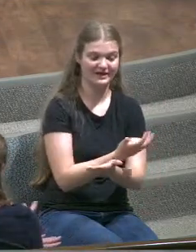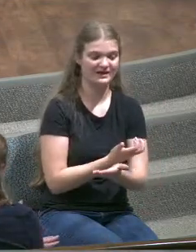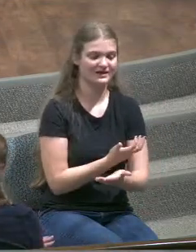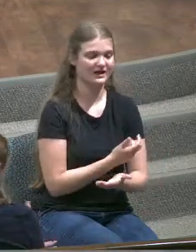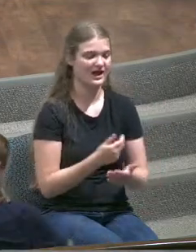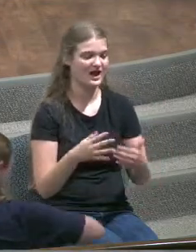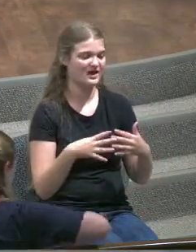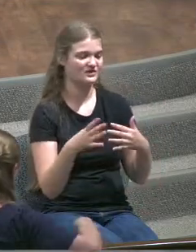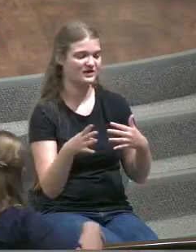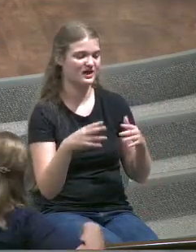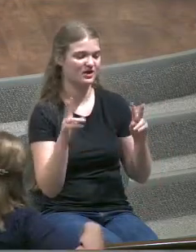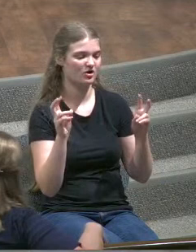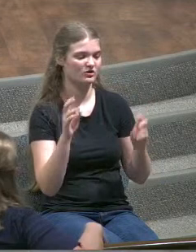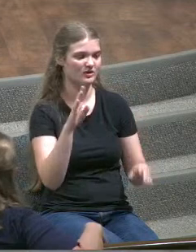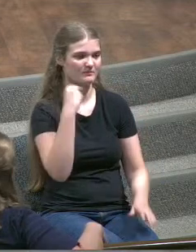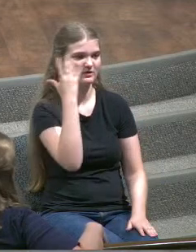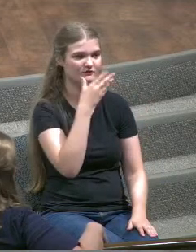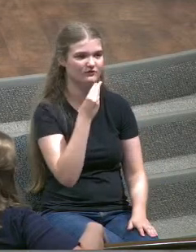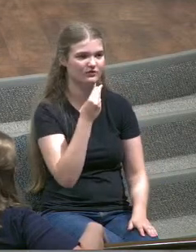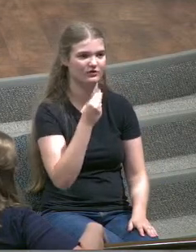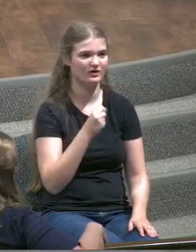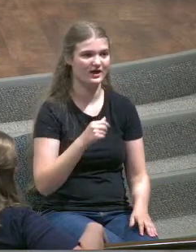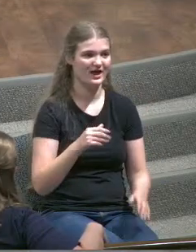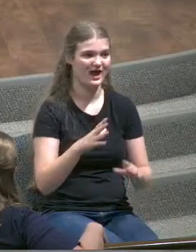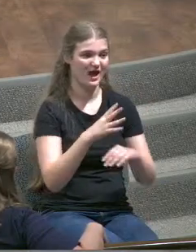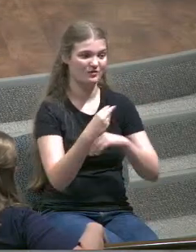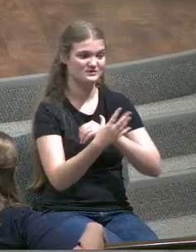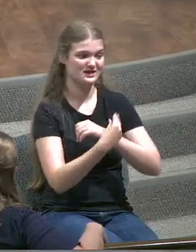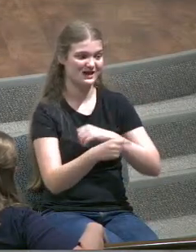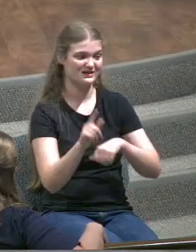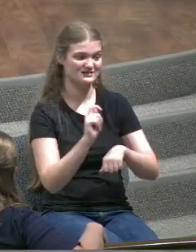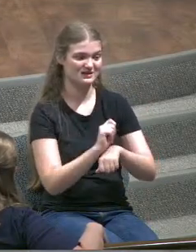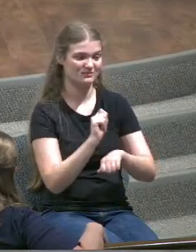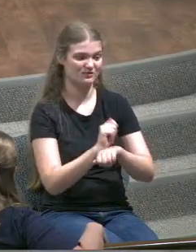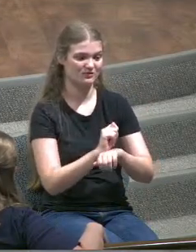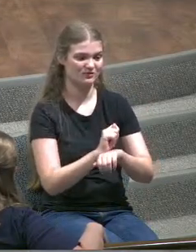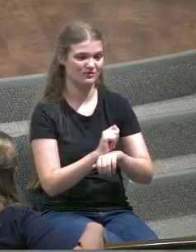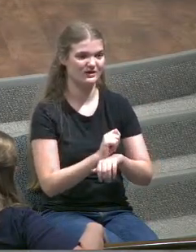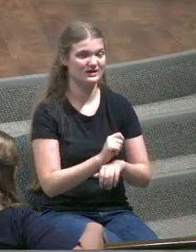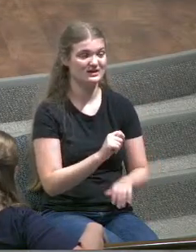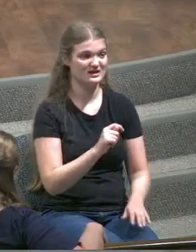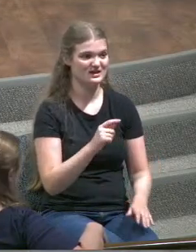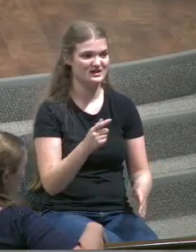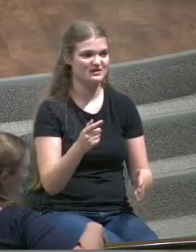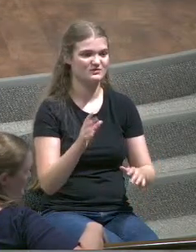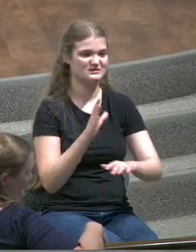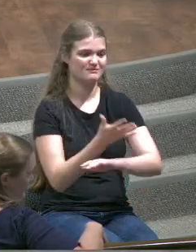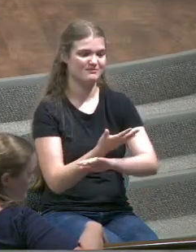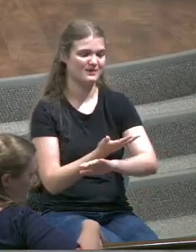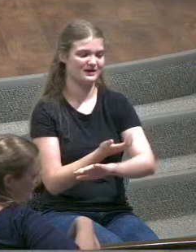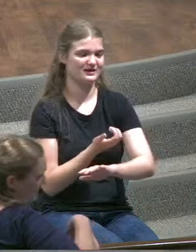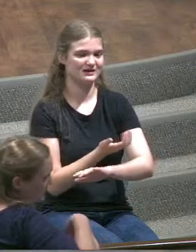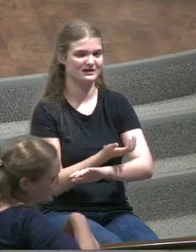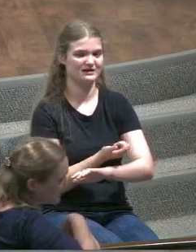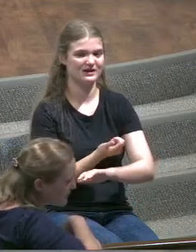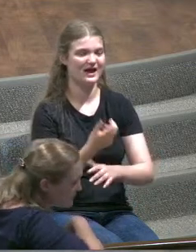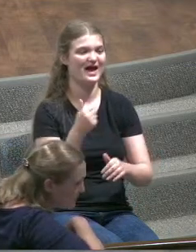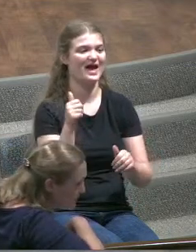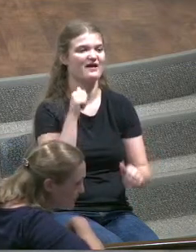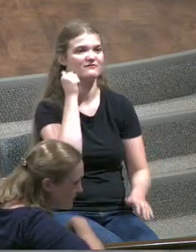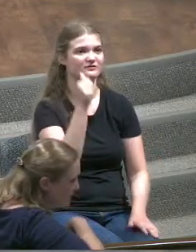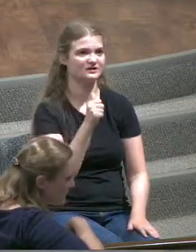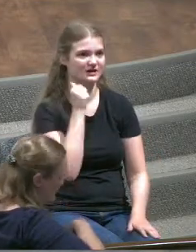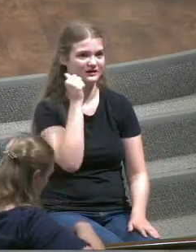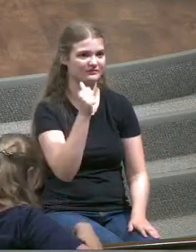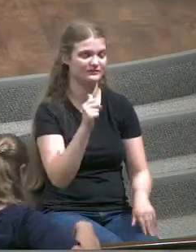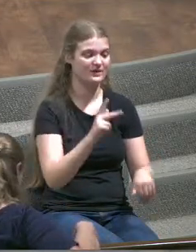that separated the court of the Gentiles from the court of the women just outside the temple. And he was there begging every day. And Peter and John